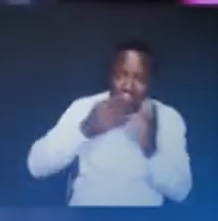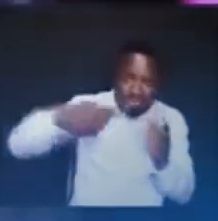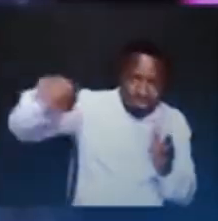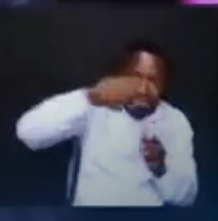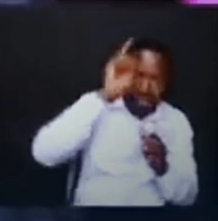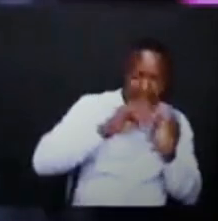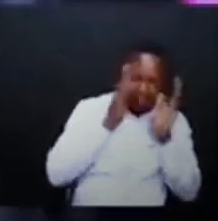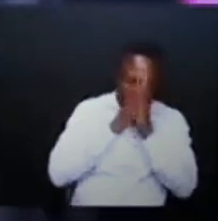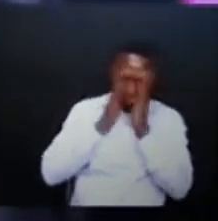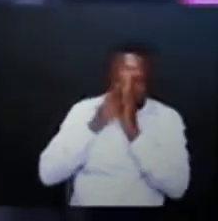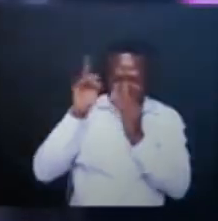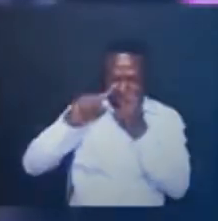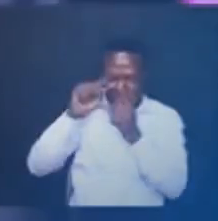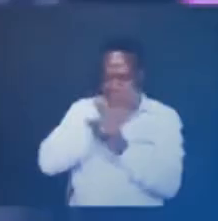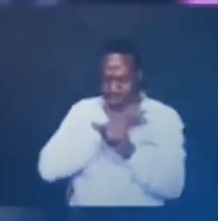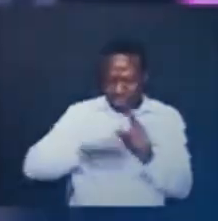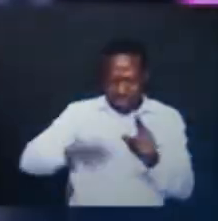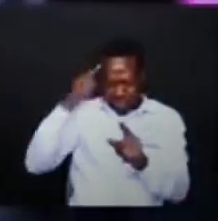our